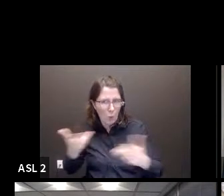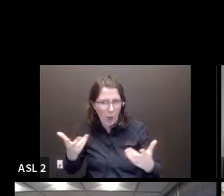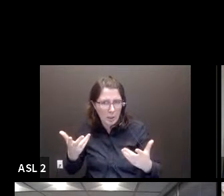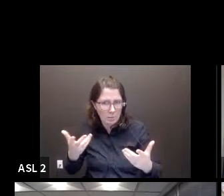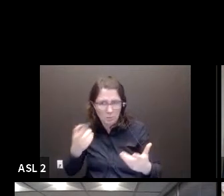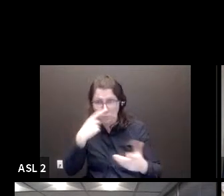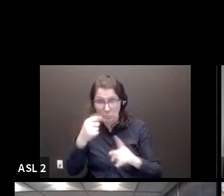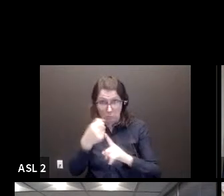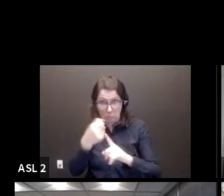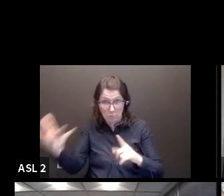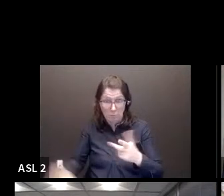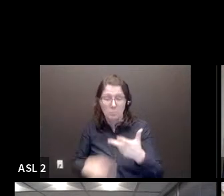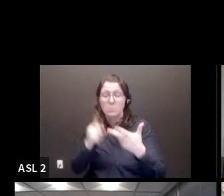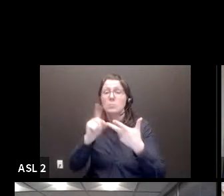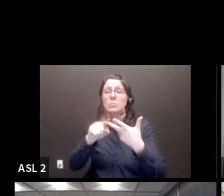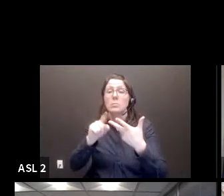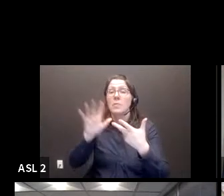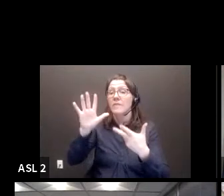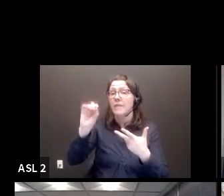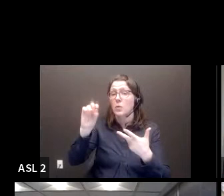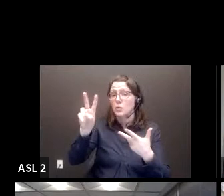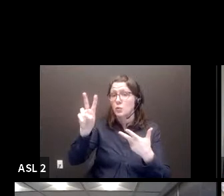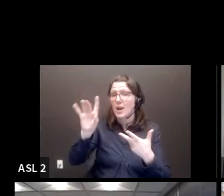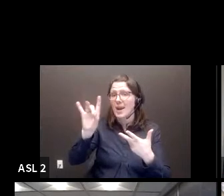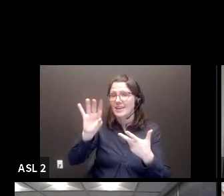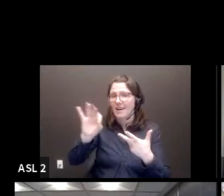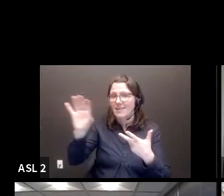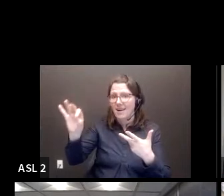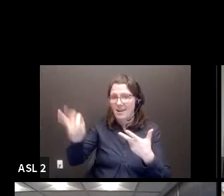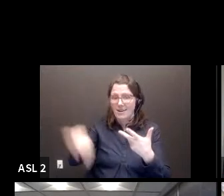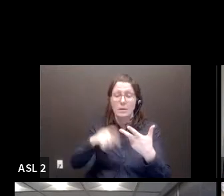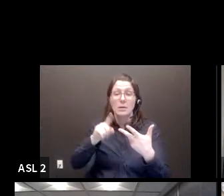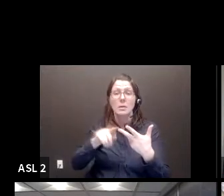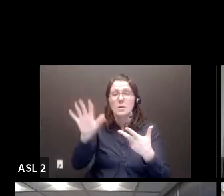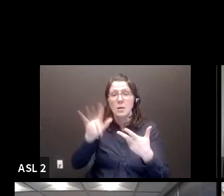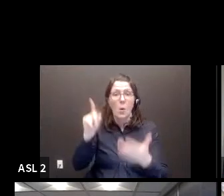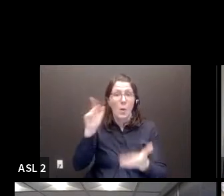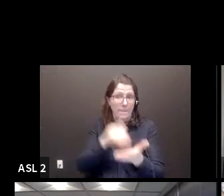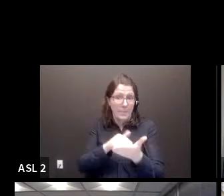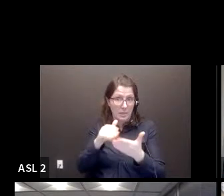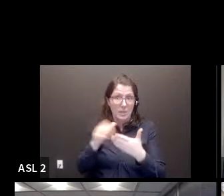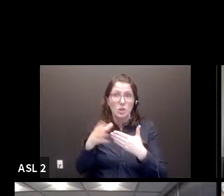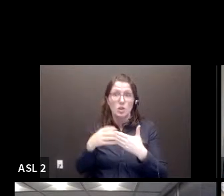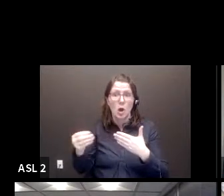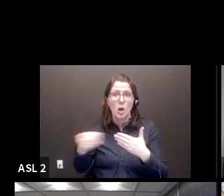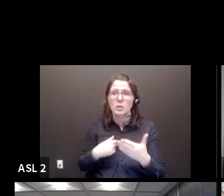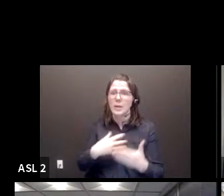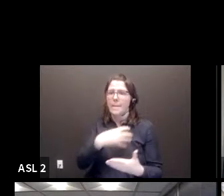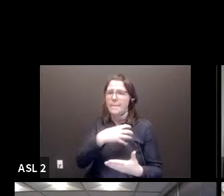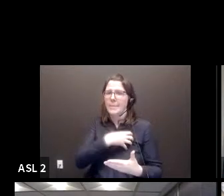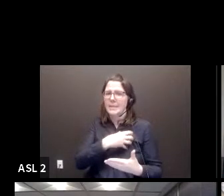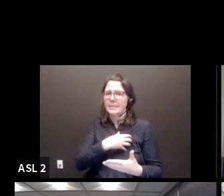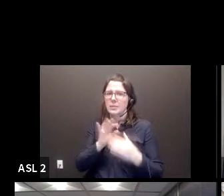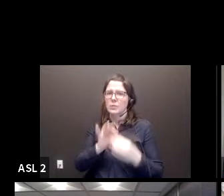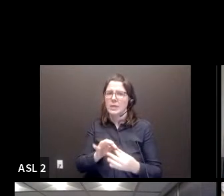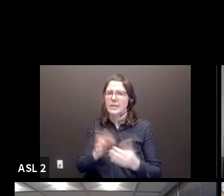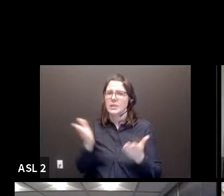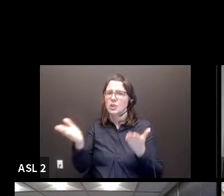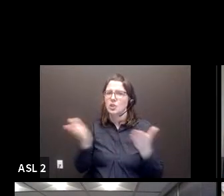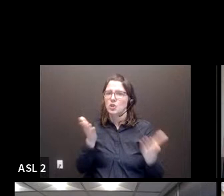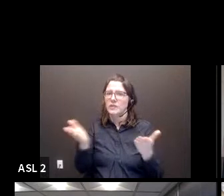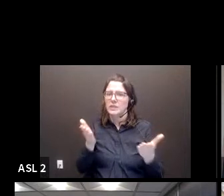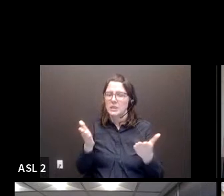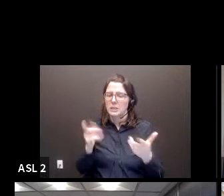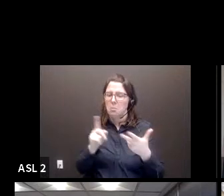includes line item 502 899 there's about a million dollars for police related services again